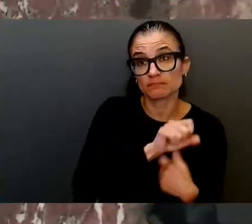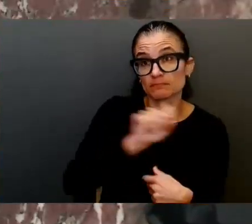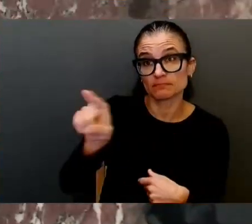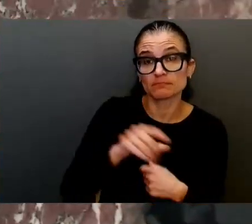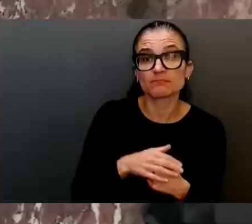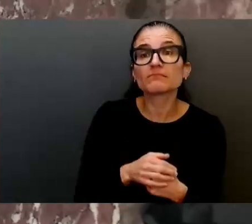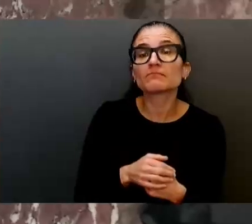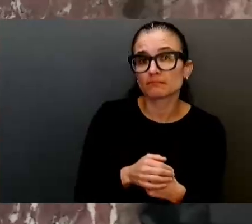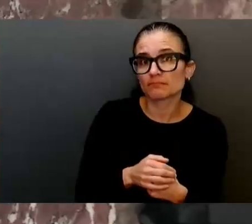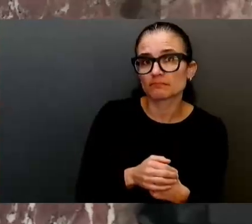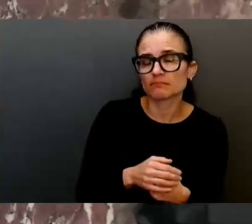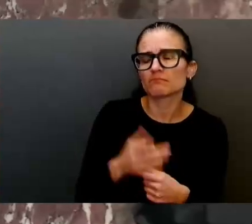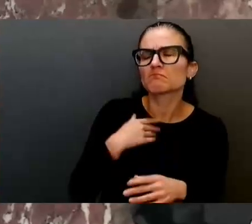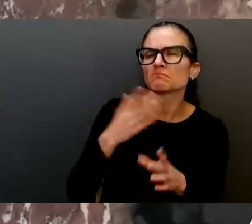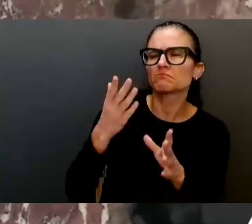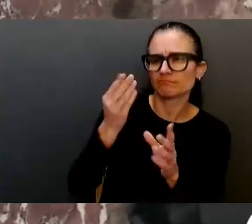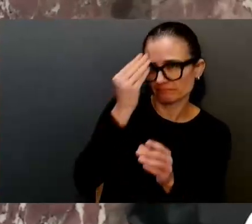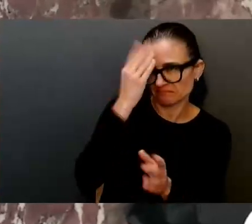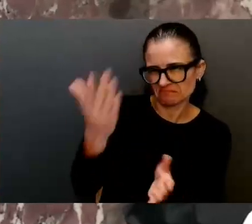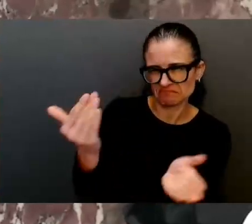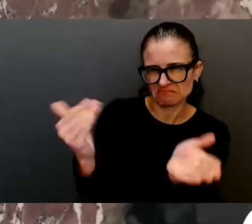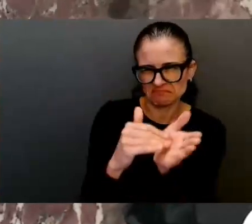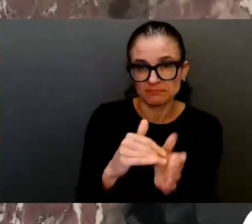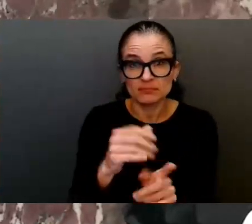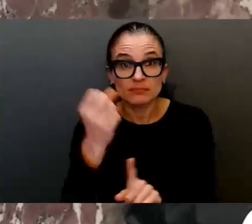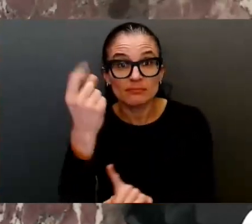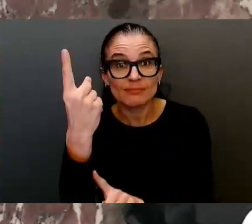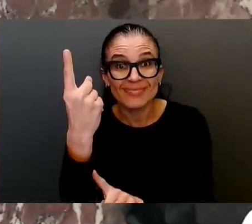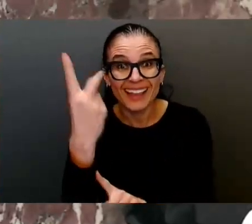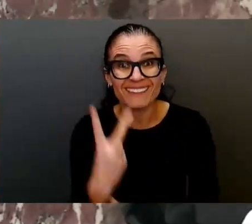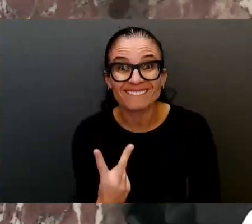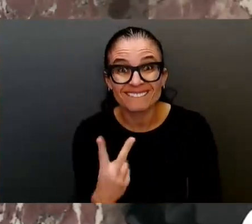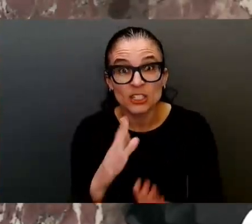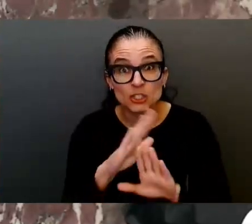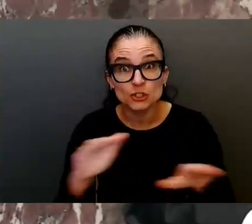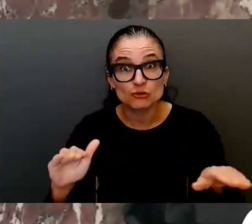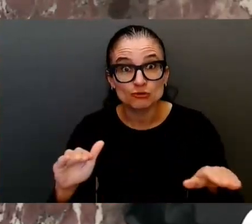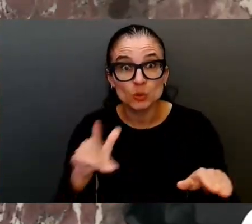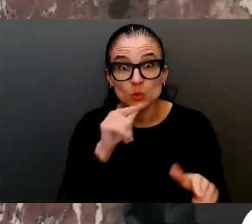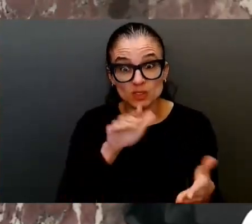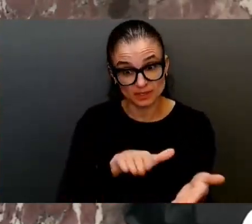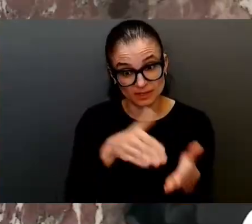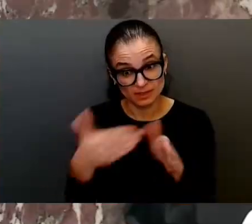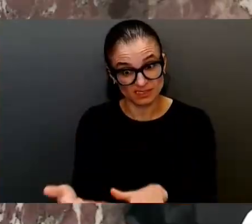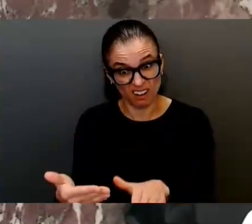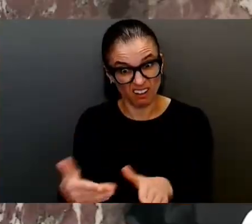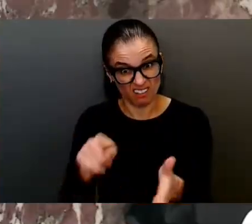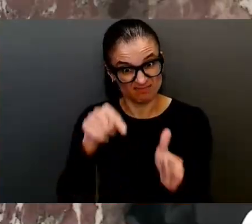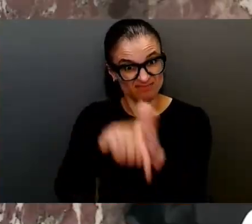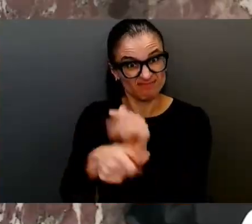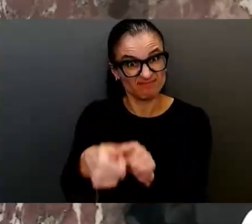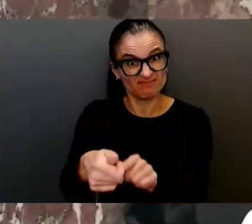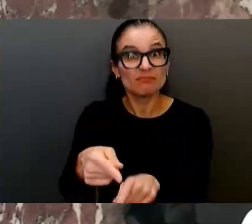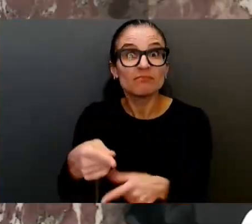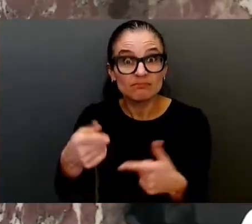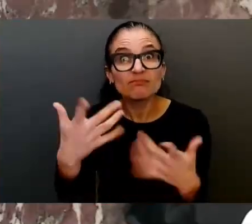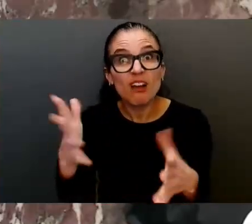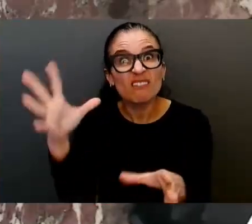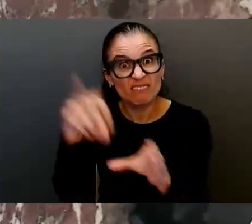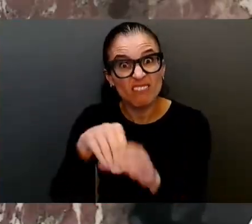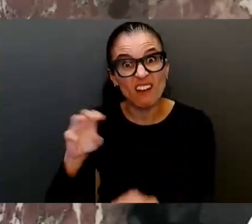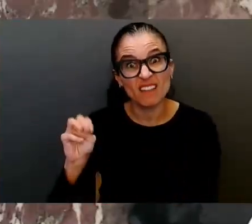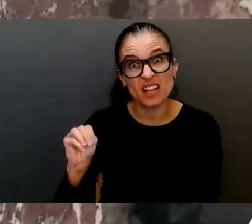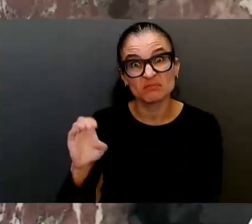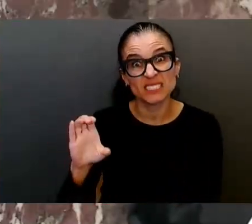children who died by suicide were involved with MCFD. These children were failed by